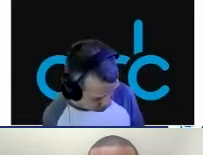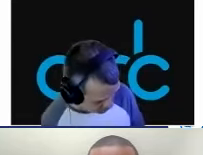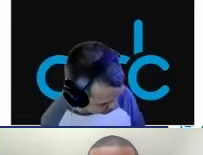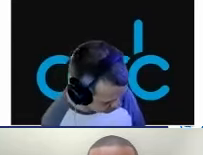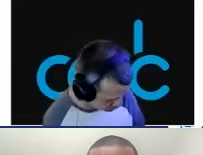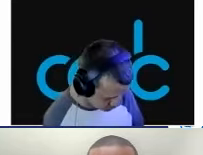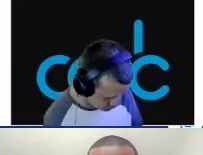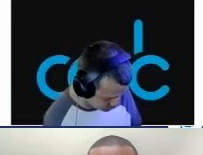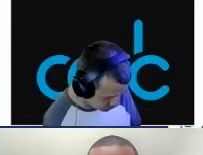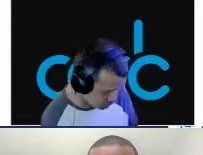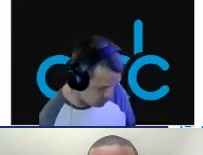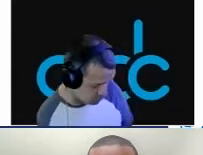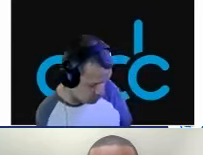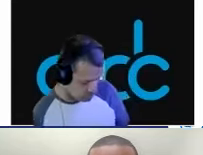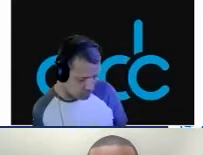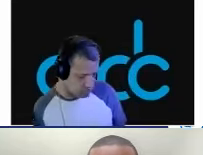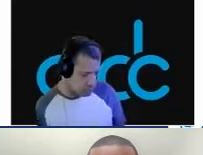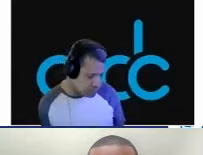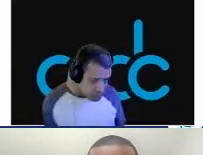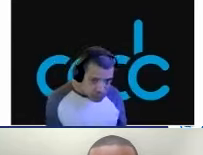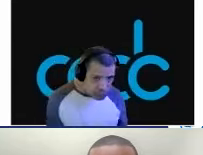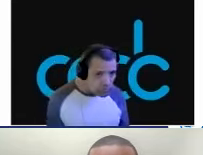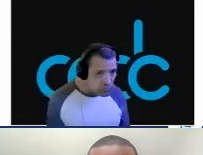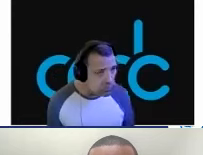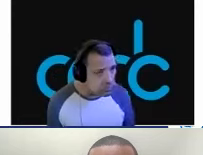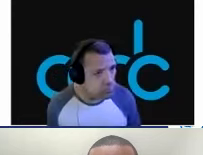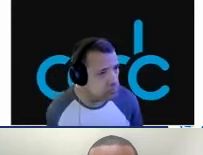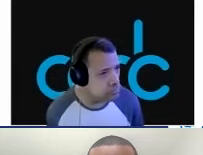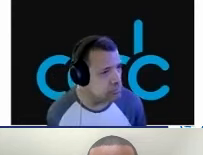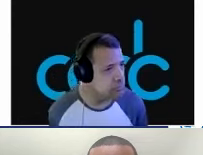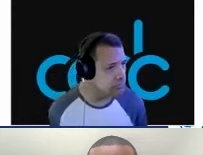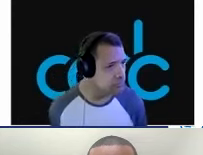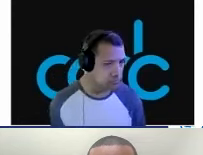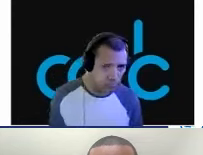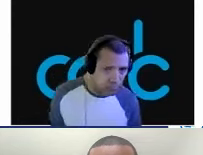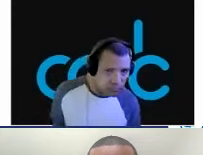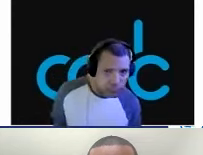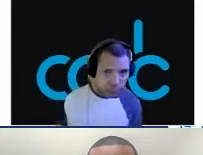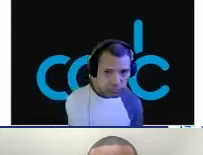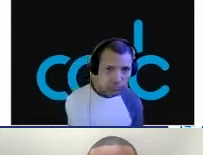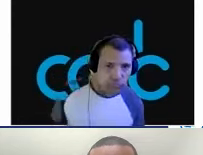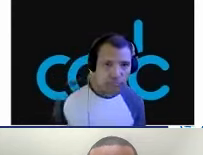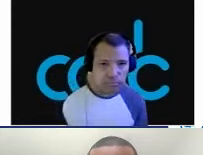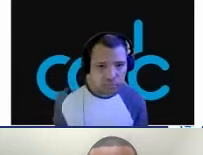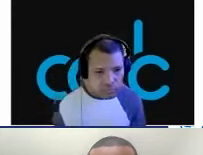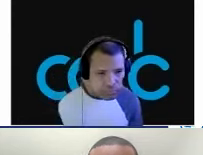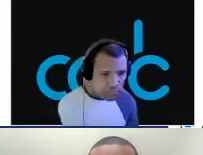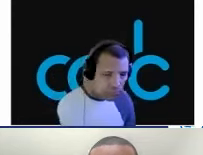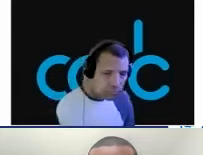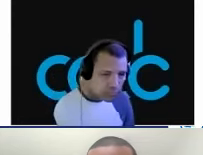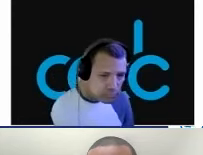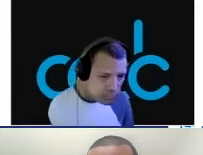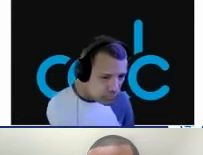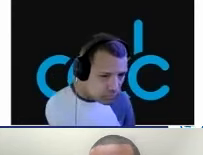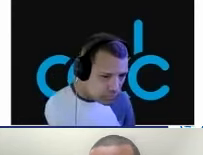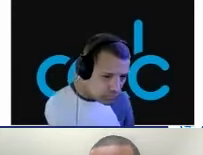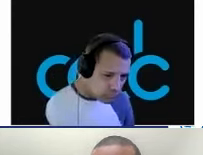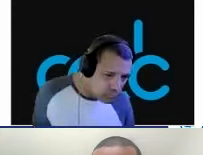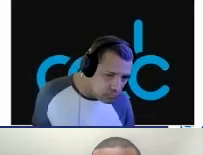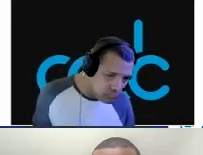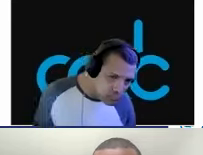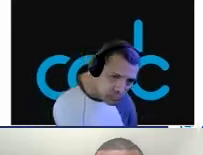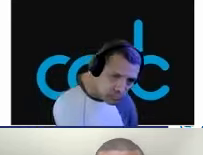make an impact? So we want to see the results of our own input. That'd be great. The culture of the data